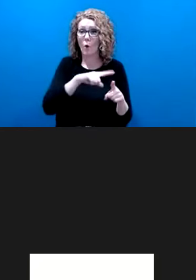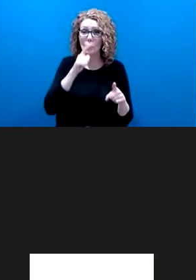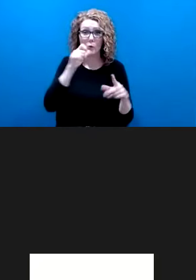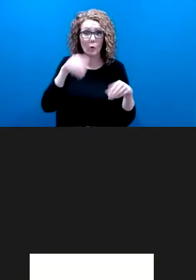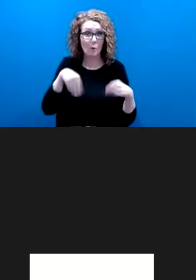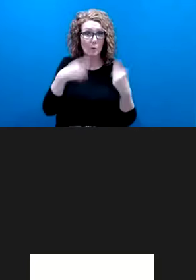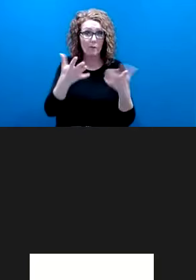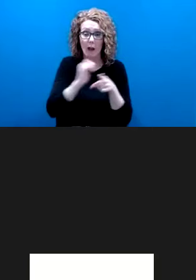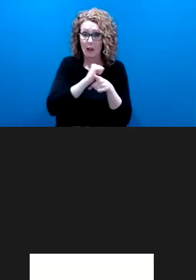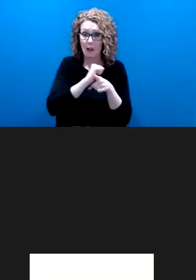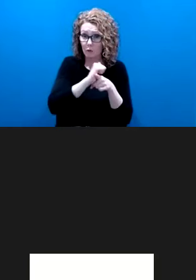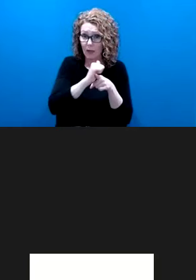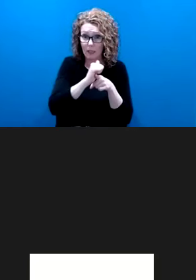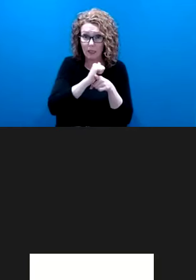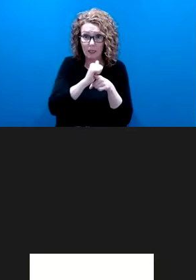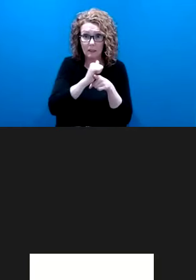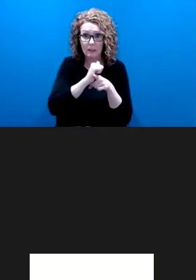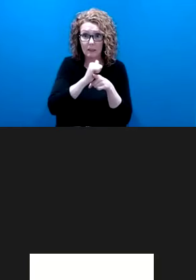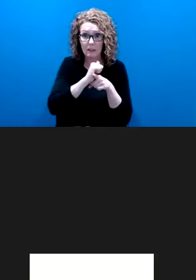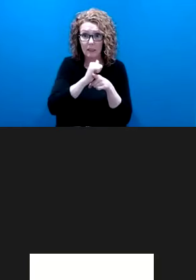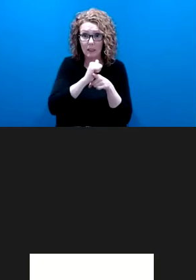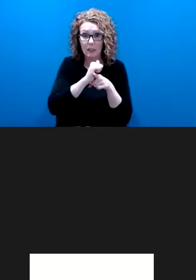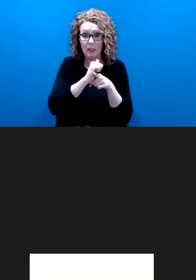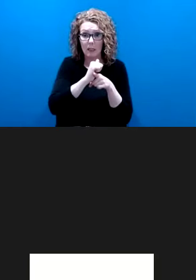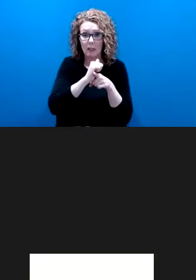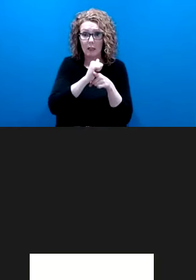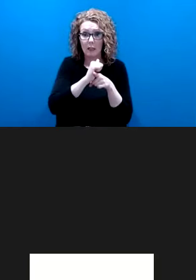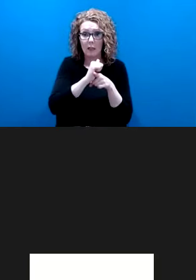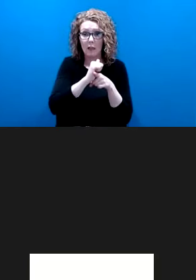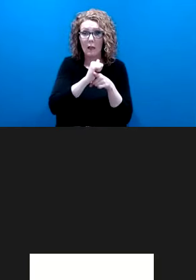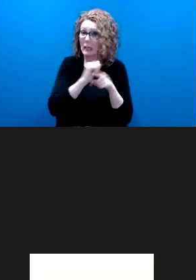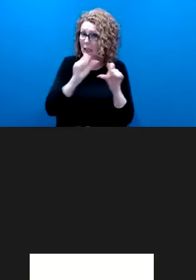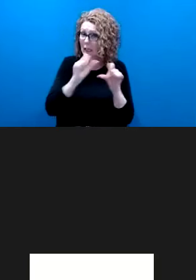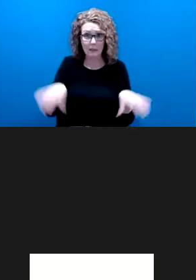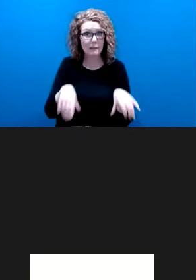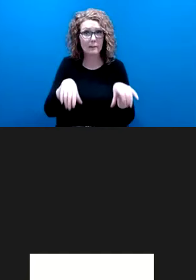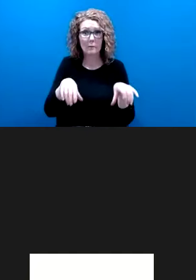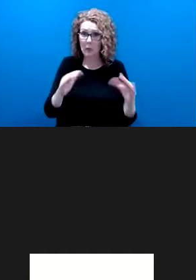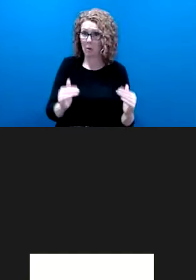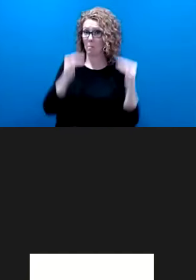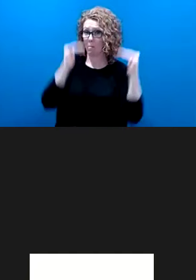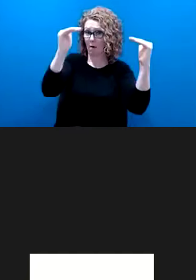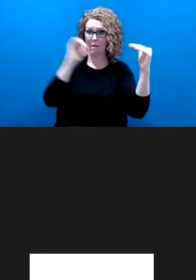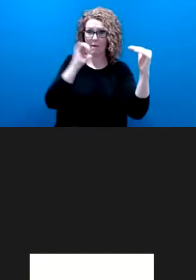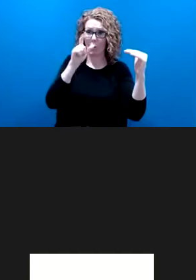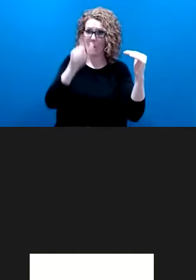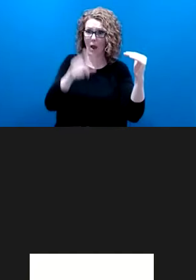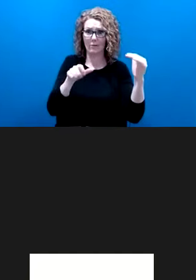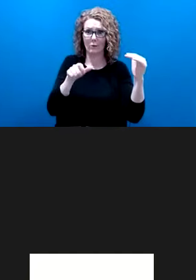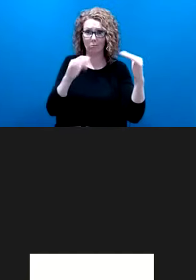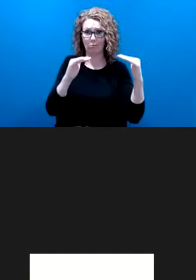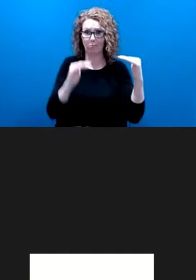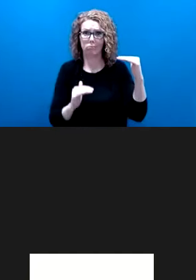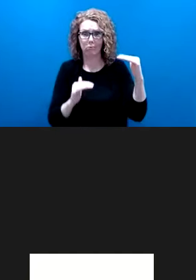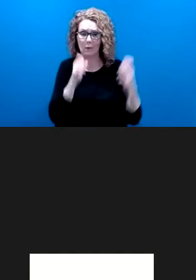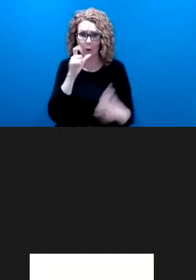actually obtain training that exceeds these minimum standards. And then by January